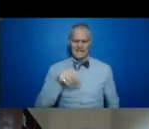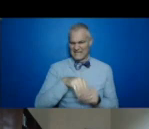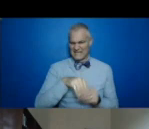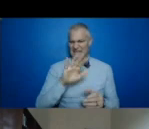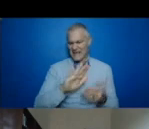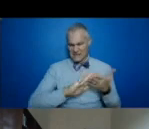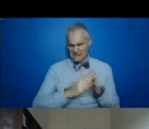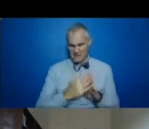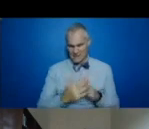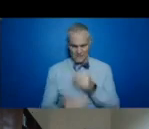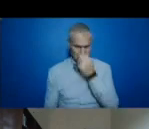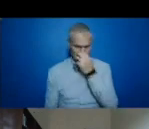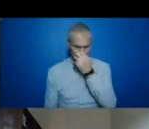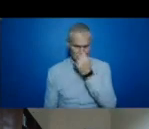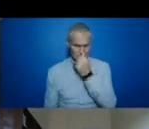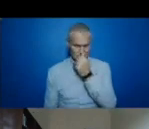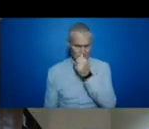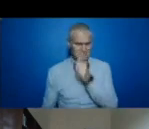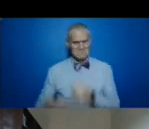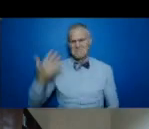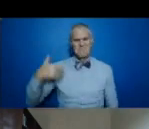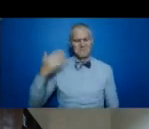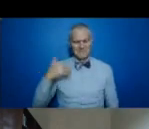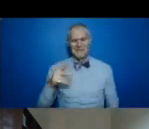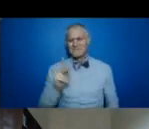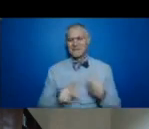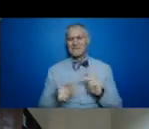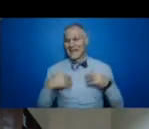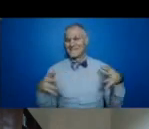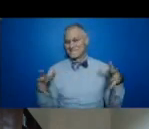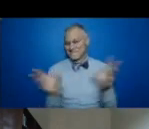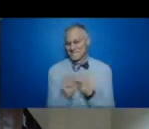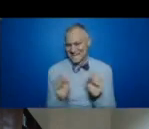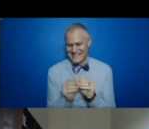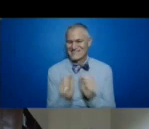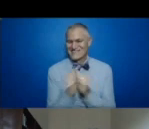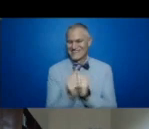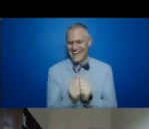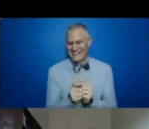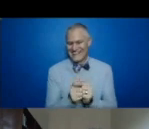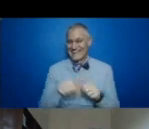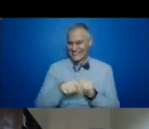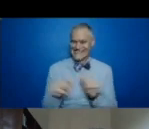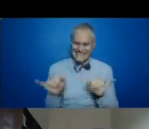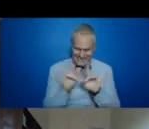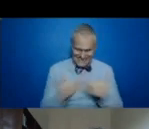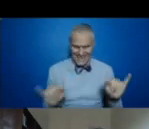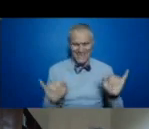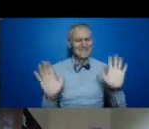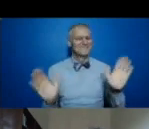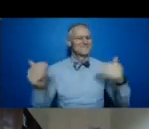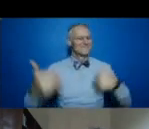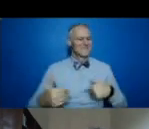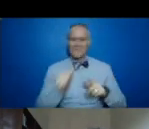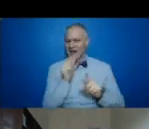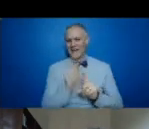And this is back in the day when people actually could have meetings where they could be together in a room, and you didn't have to be socially